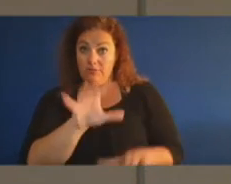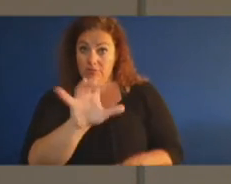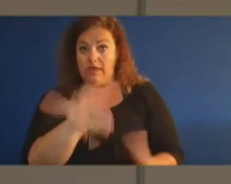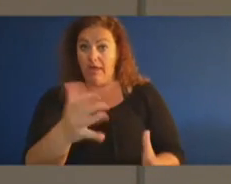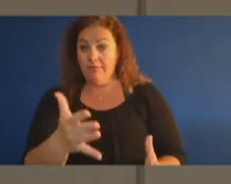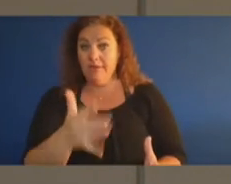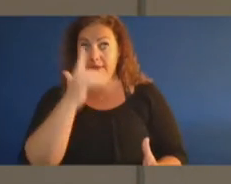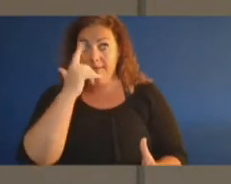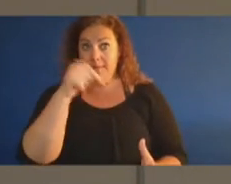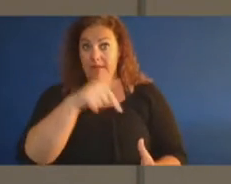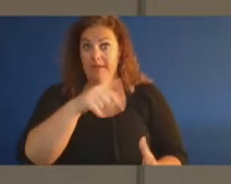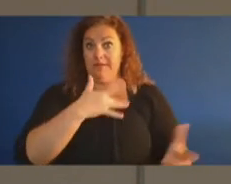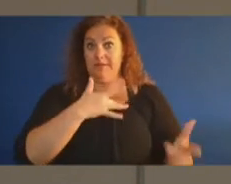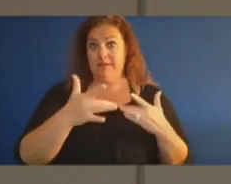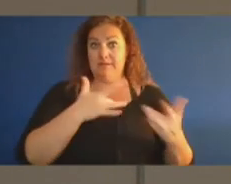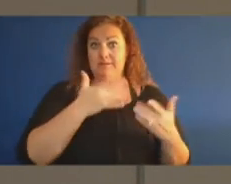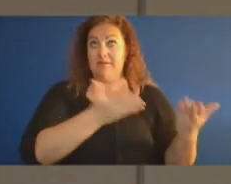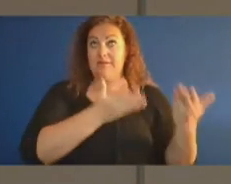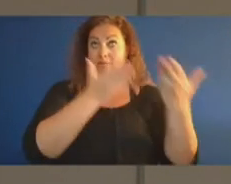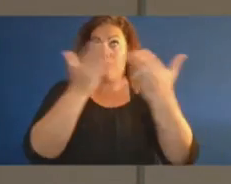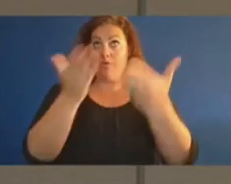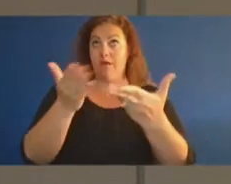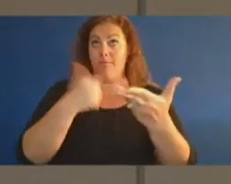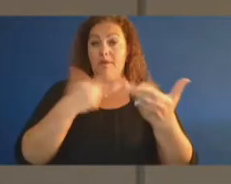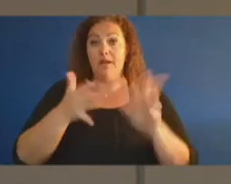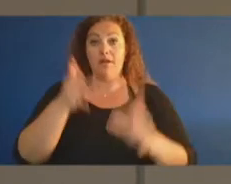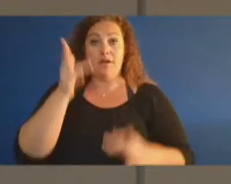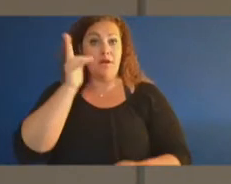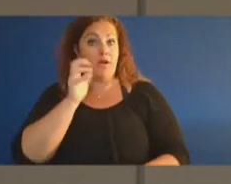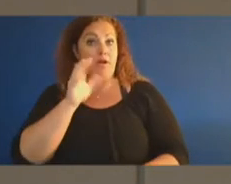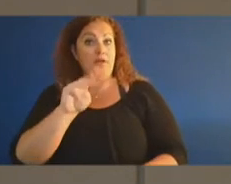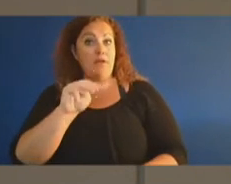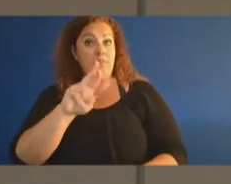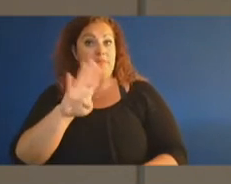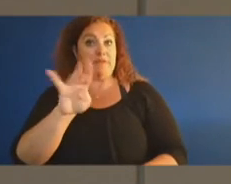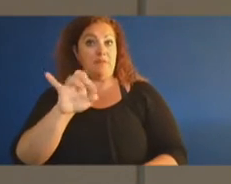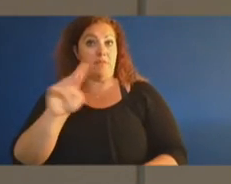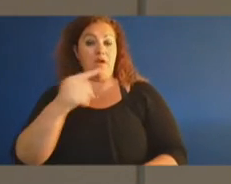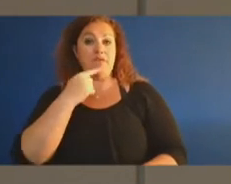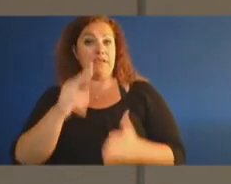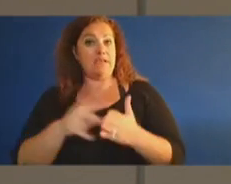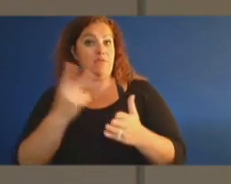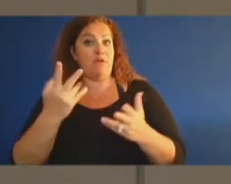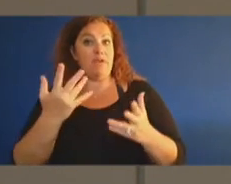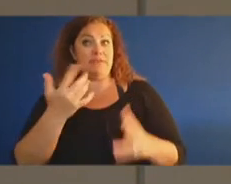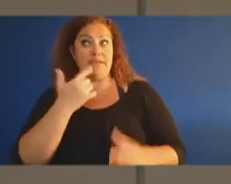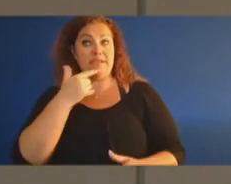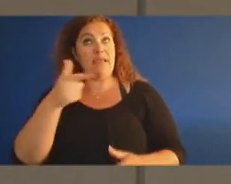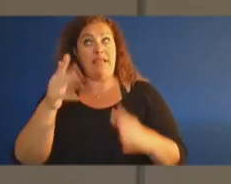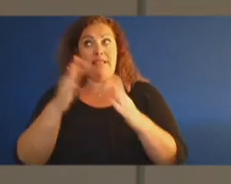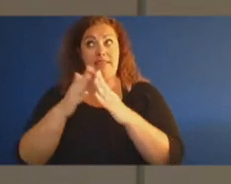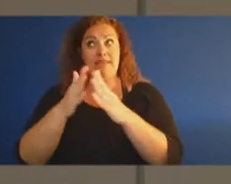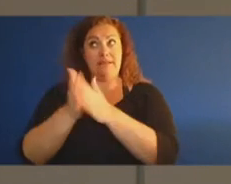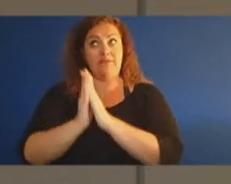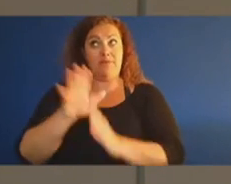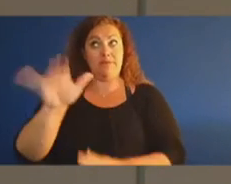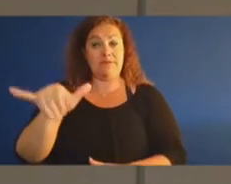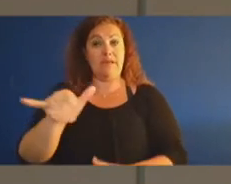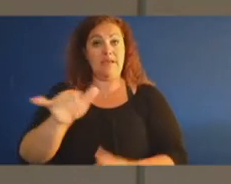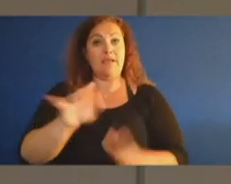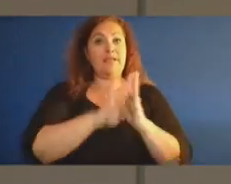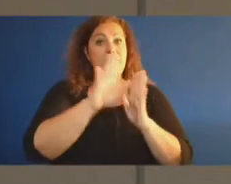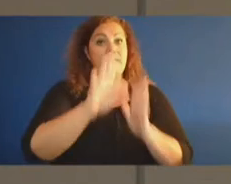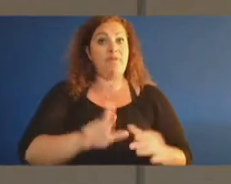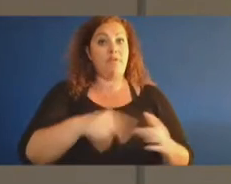concerns are brought up and I've heard Mr Brown say twice um the city has requested it their the developers when there's concern